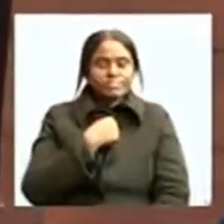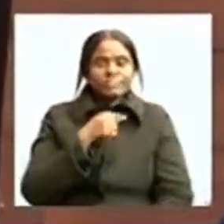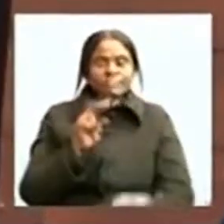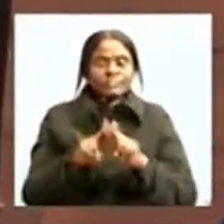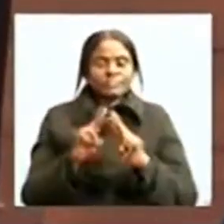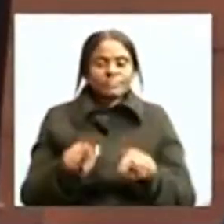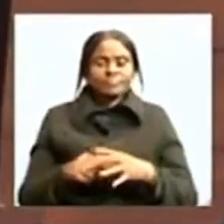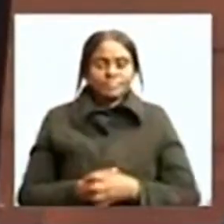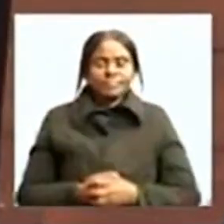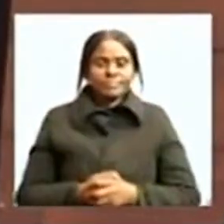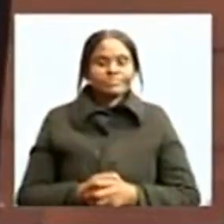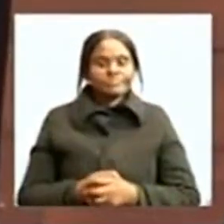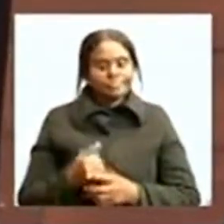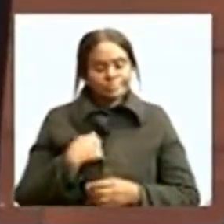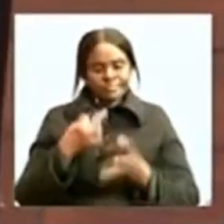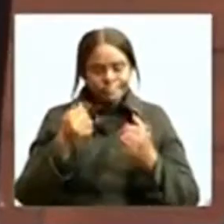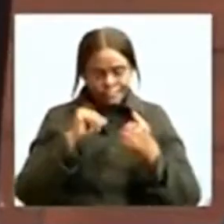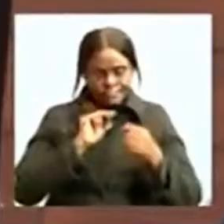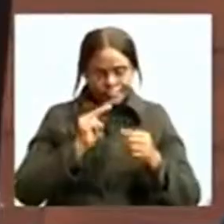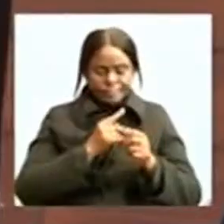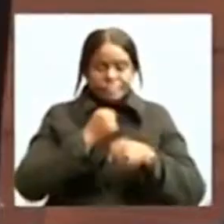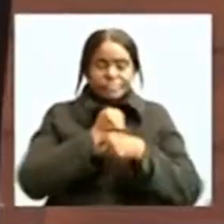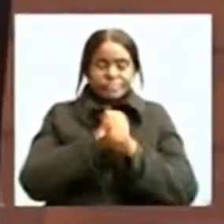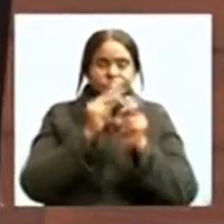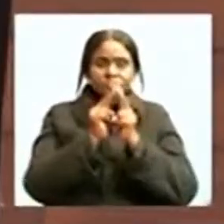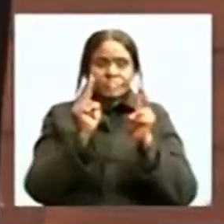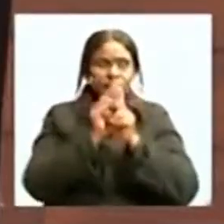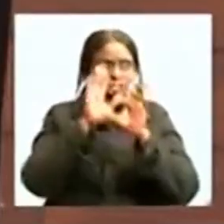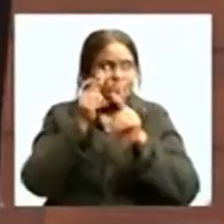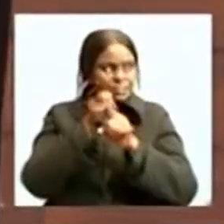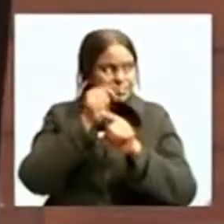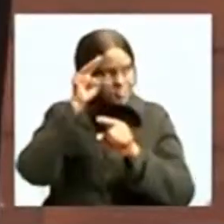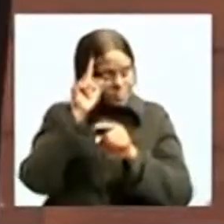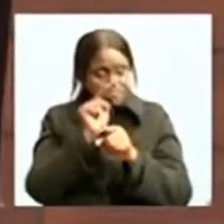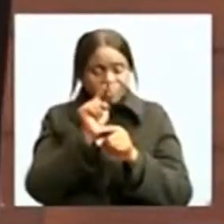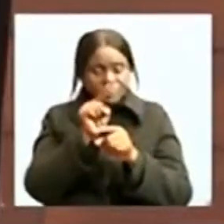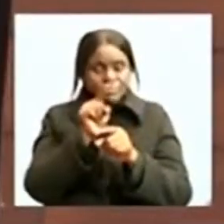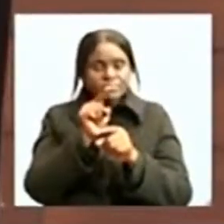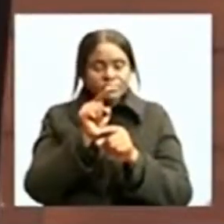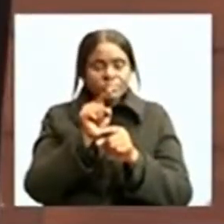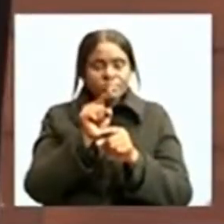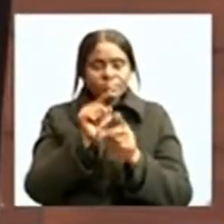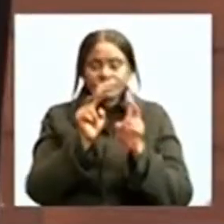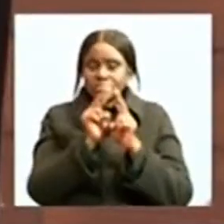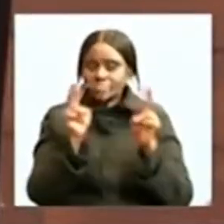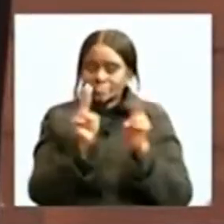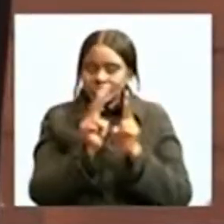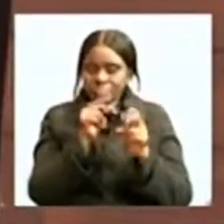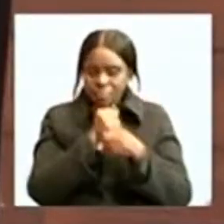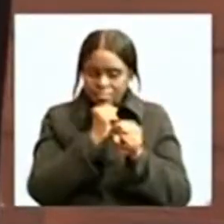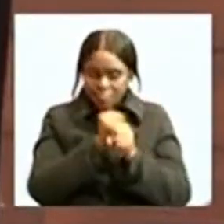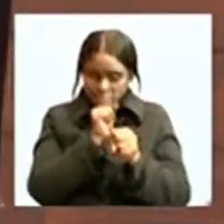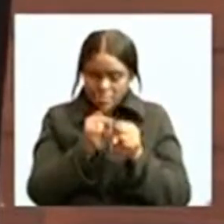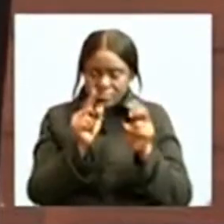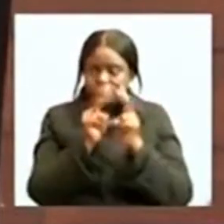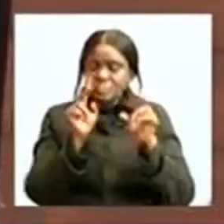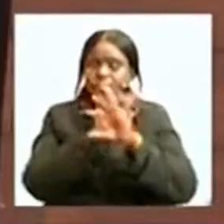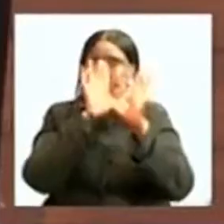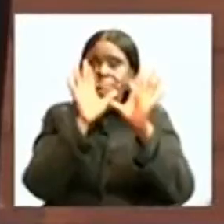Chairperson, I want us to make it very clear from the ministry. The ministry should be make this one crystal